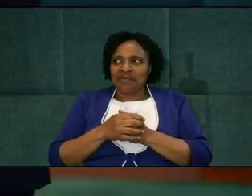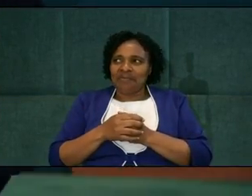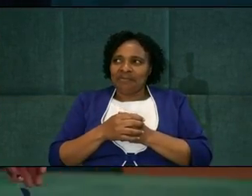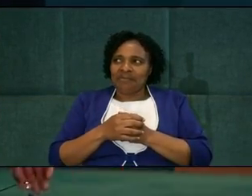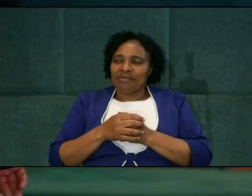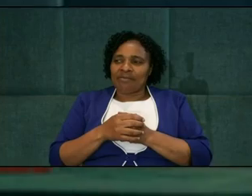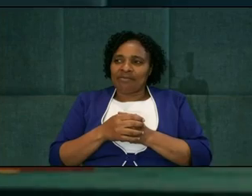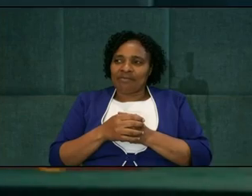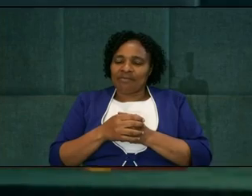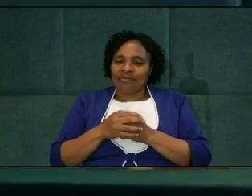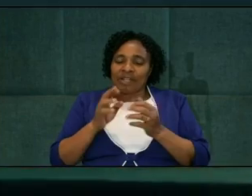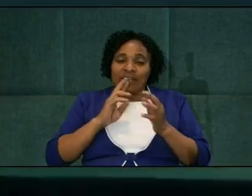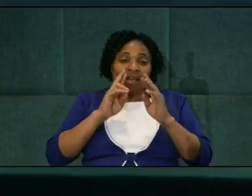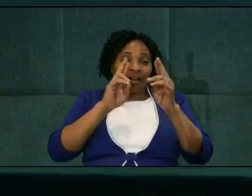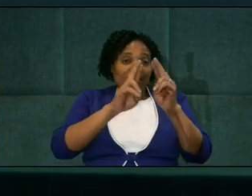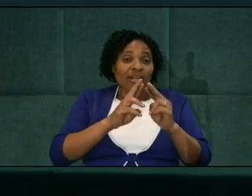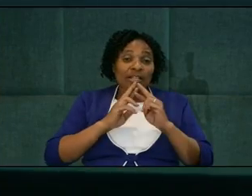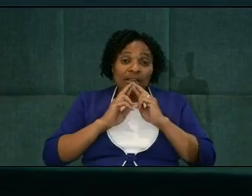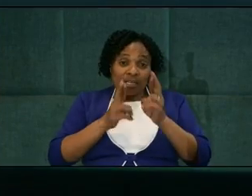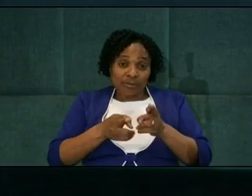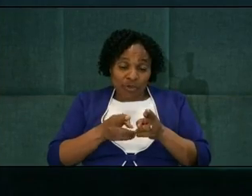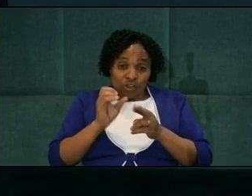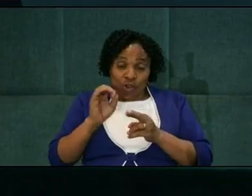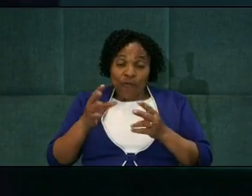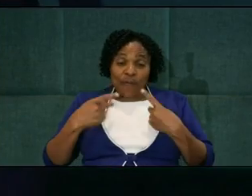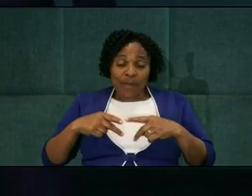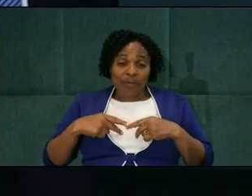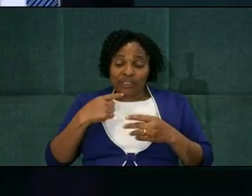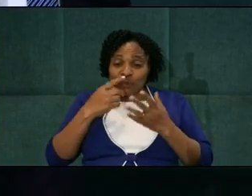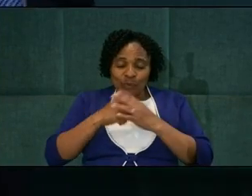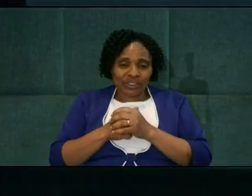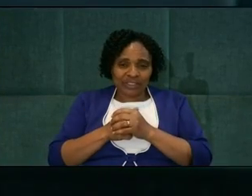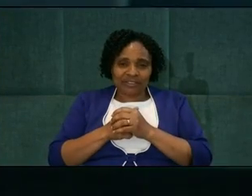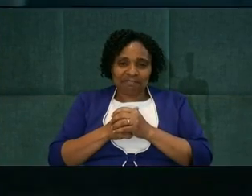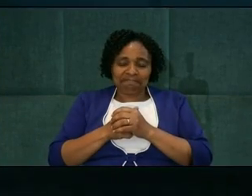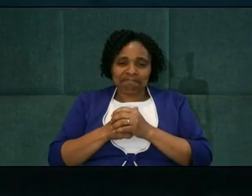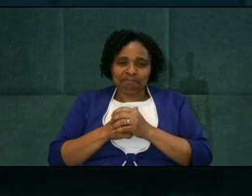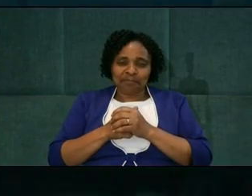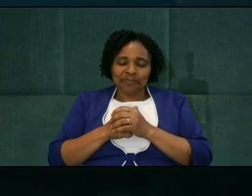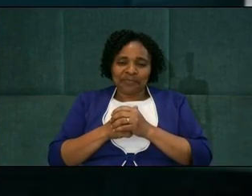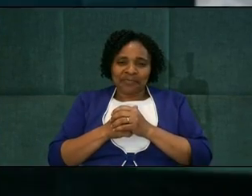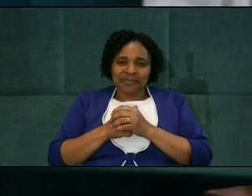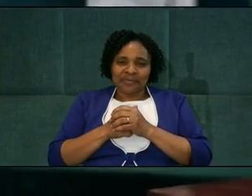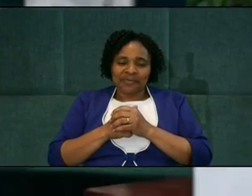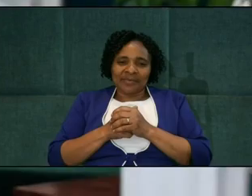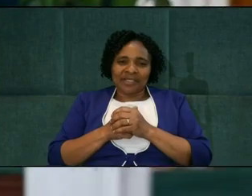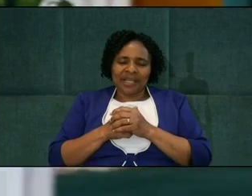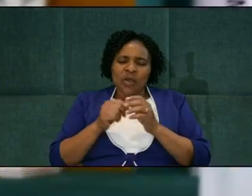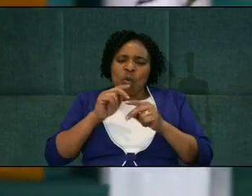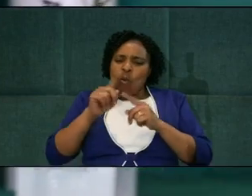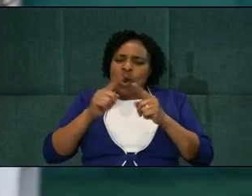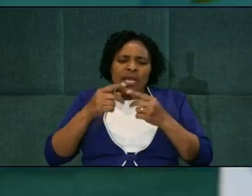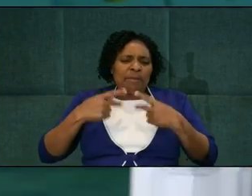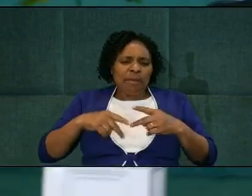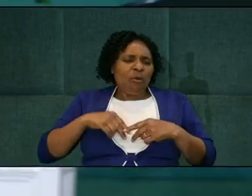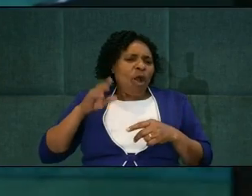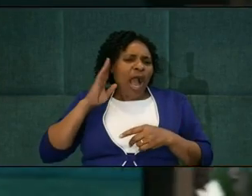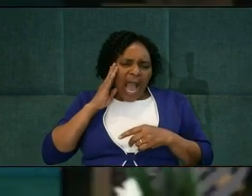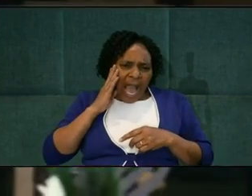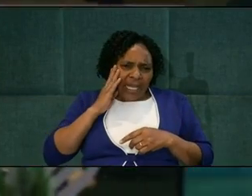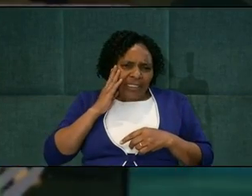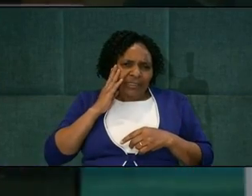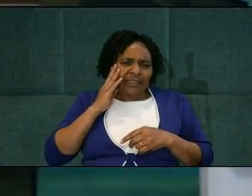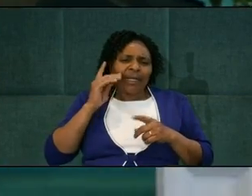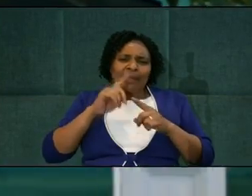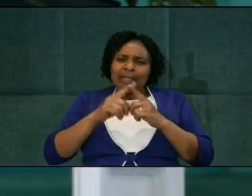your Bible. Look at the response of the people. Numbers chapter 14, verse 1. You'll be, when the people heard it, the word of God says they